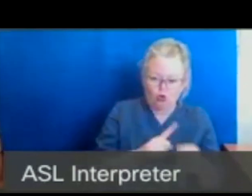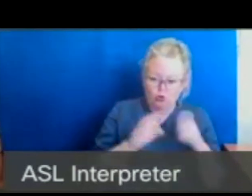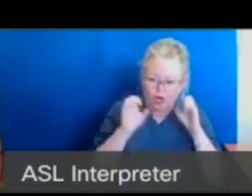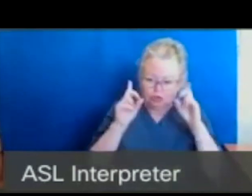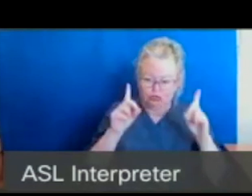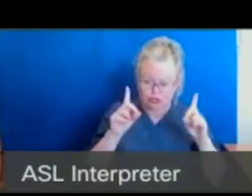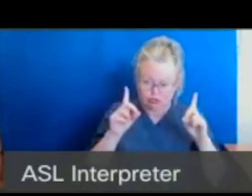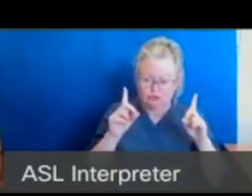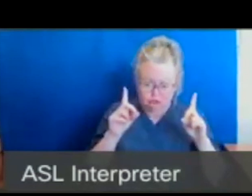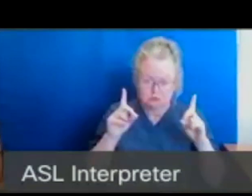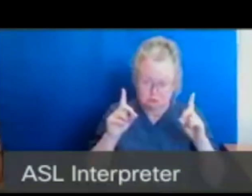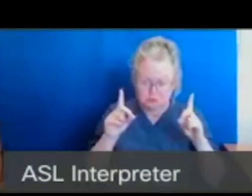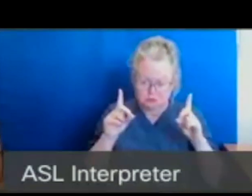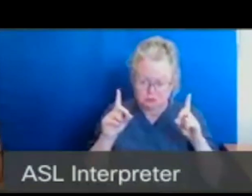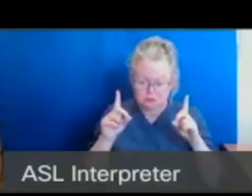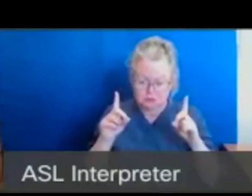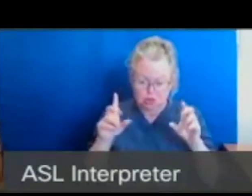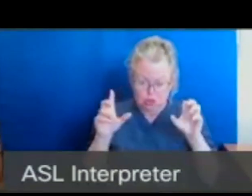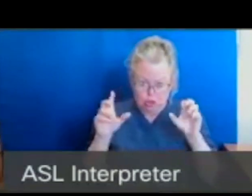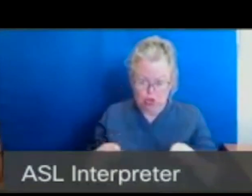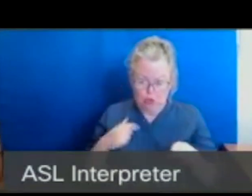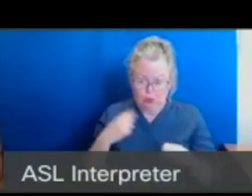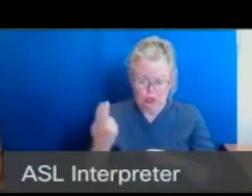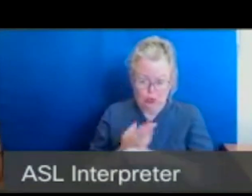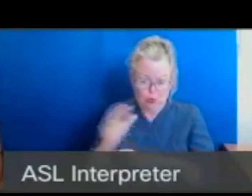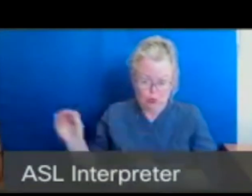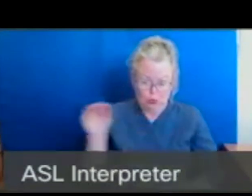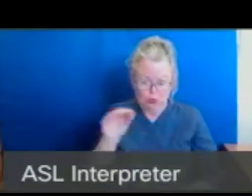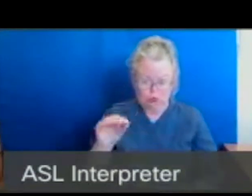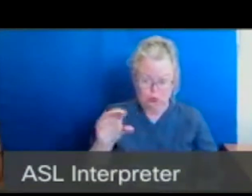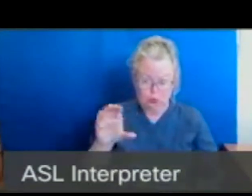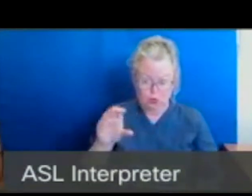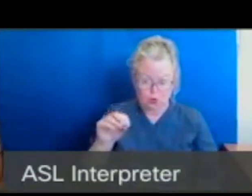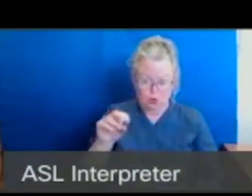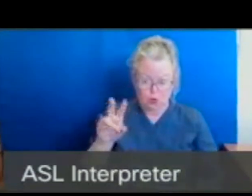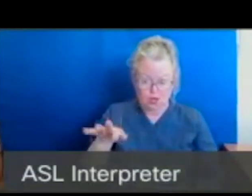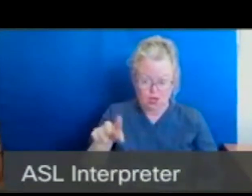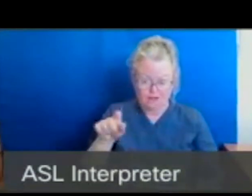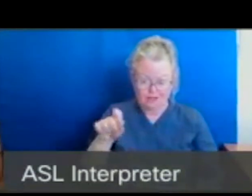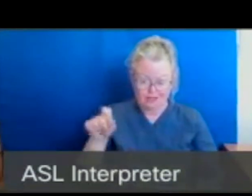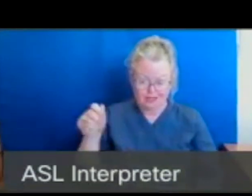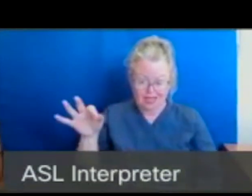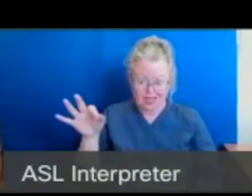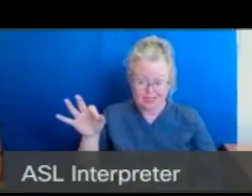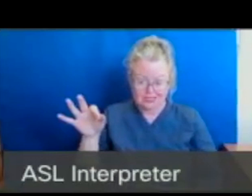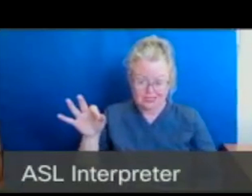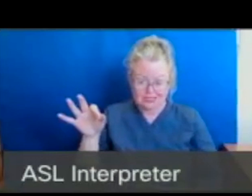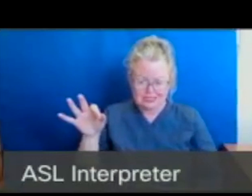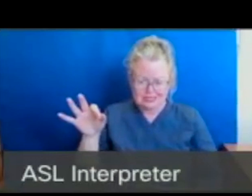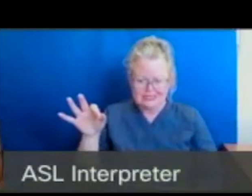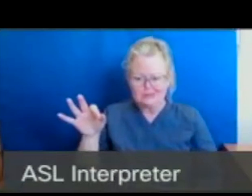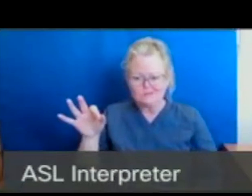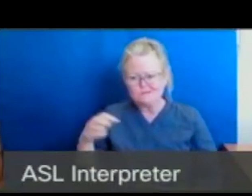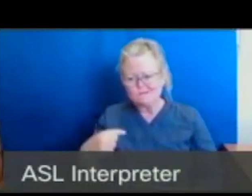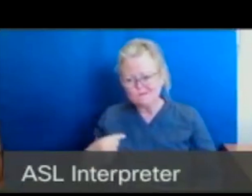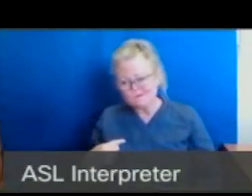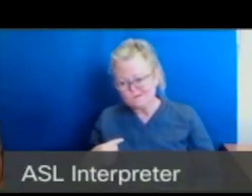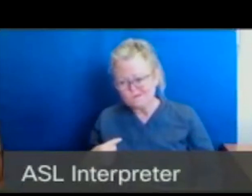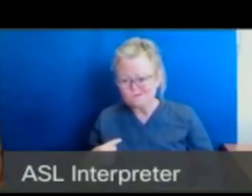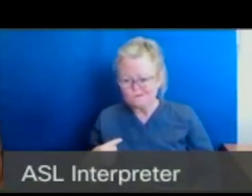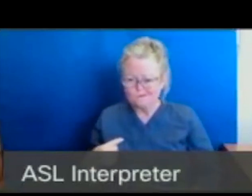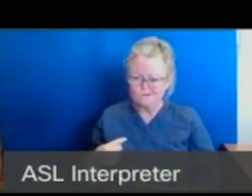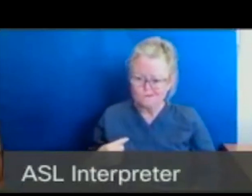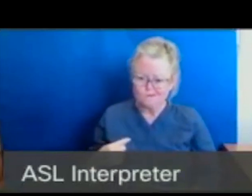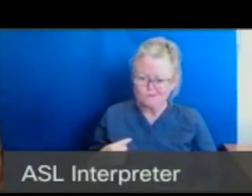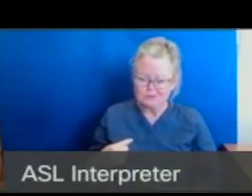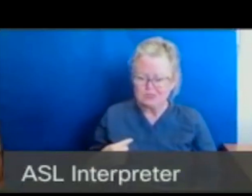study for an application under this program? And My answer to that is